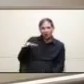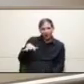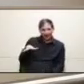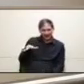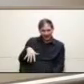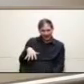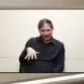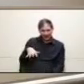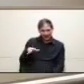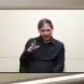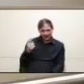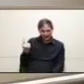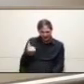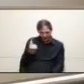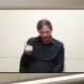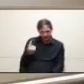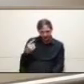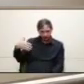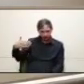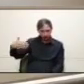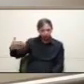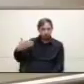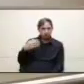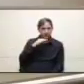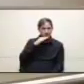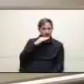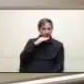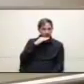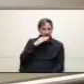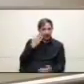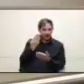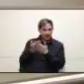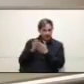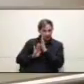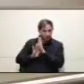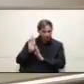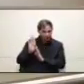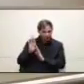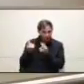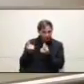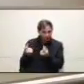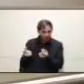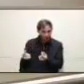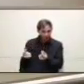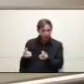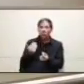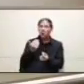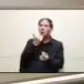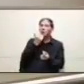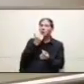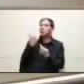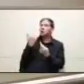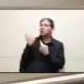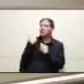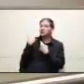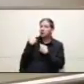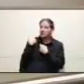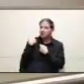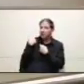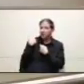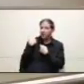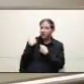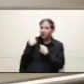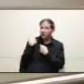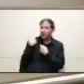to know, in that system, can there any improvements be done? Who is responsible